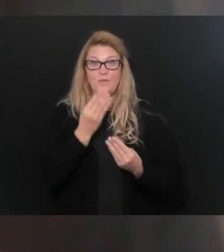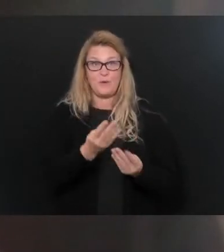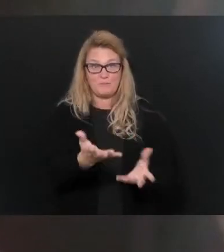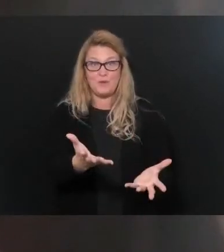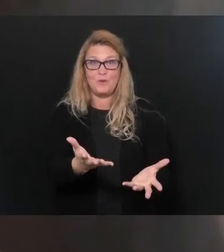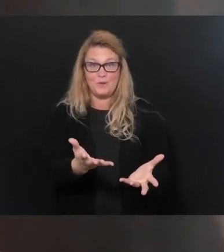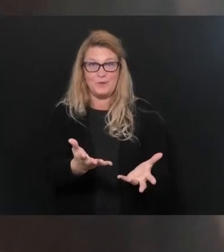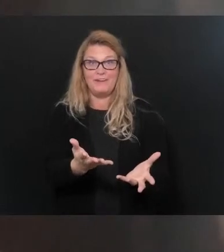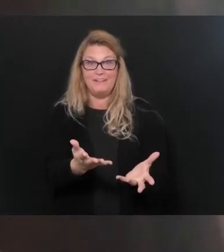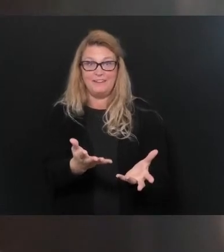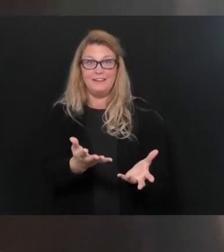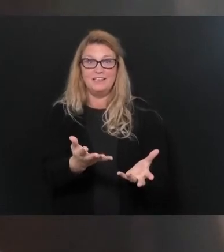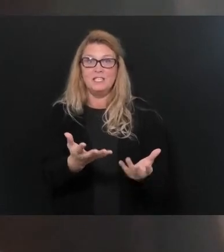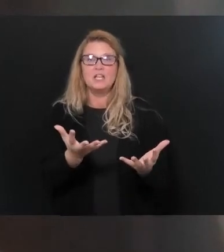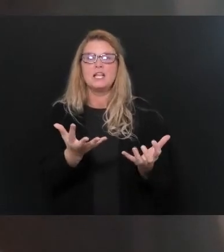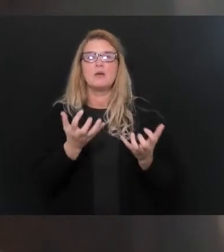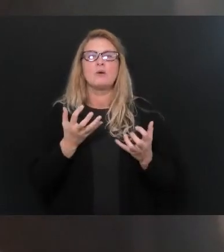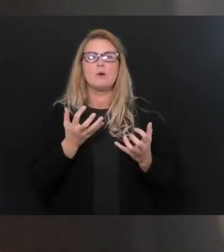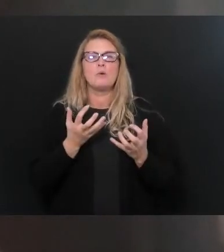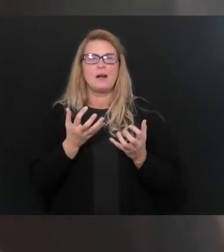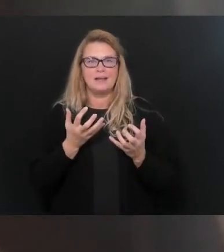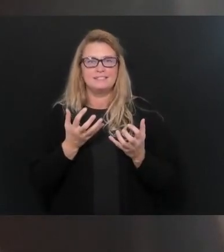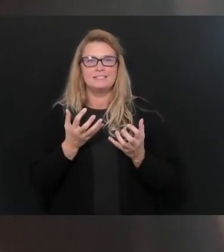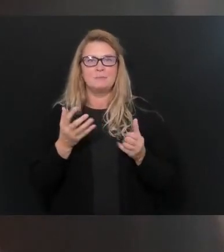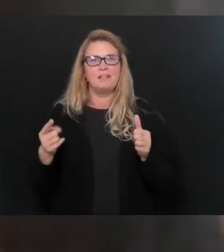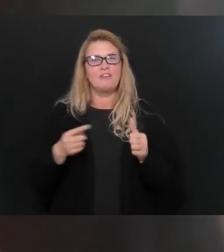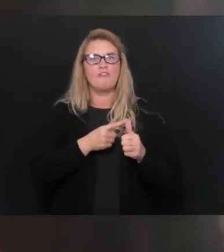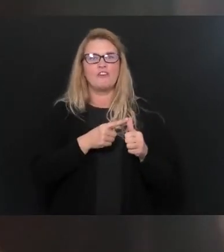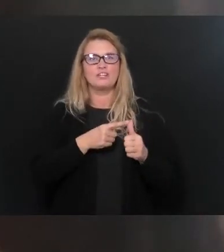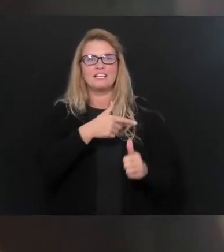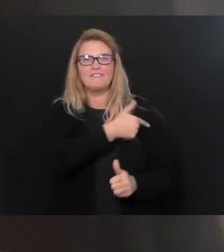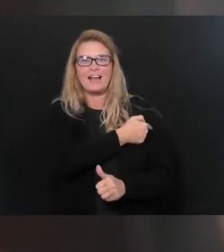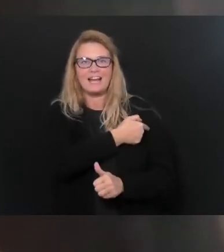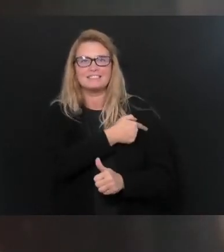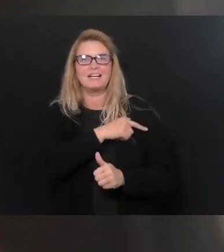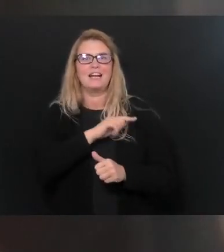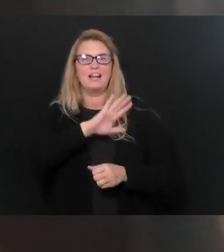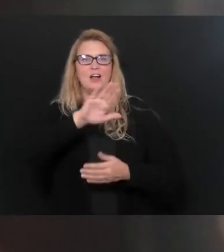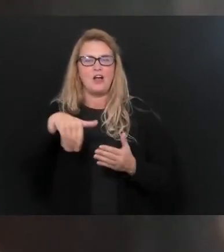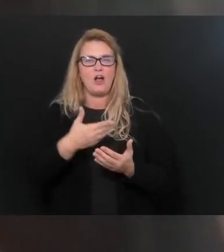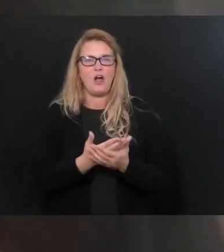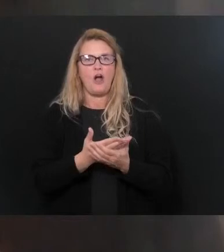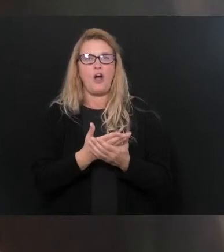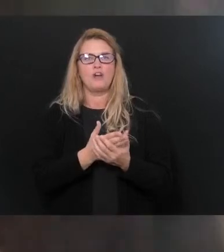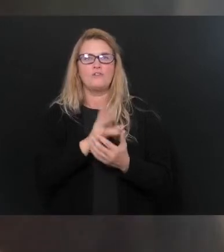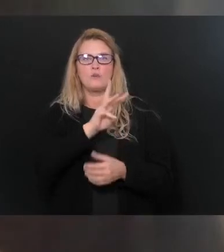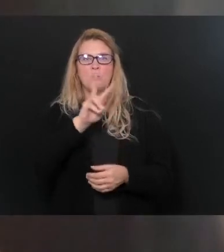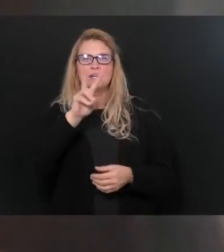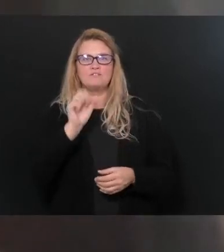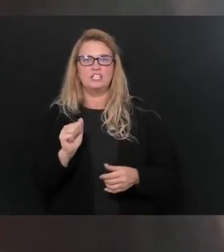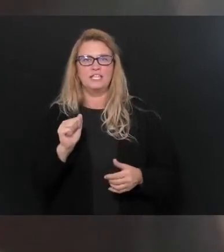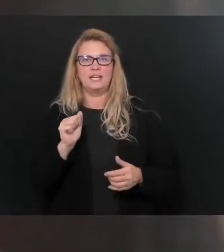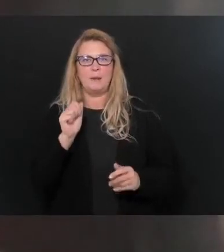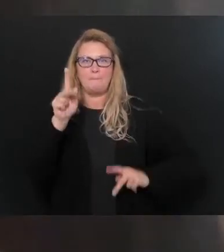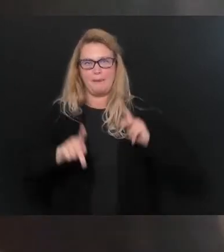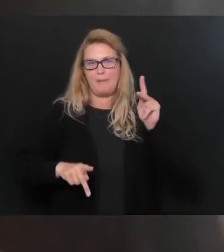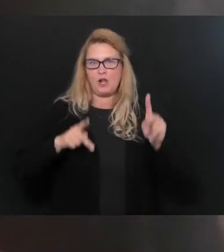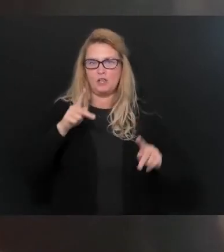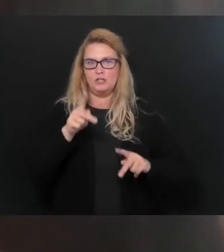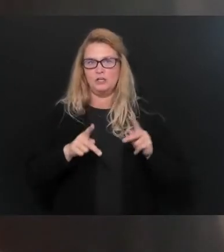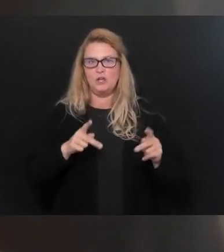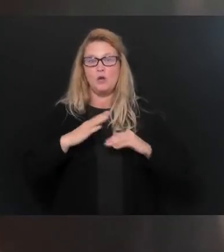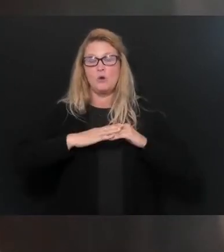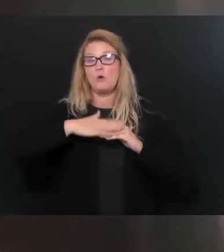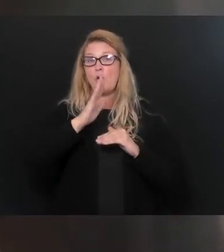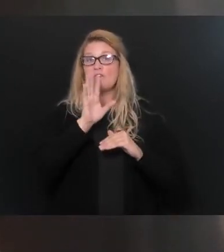we also want to be first in vaccinating all of our West Virginia residents who are over 70 years